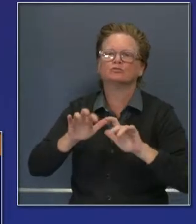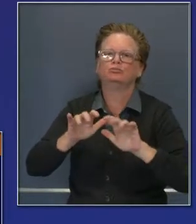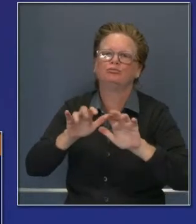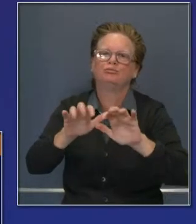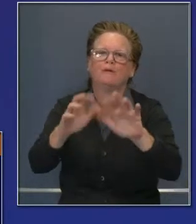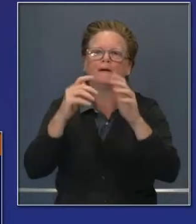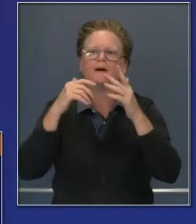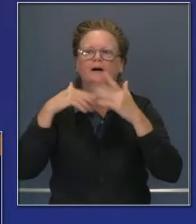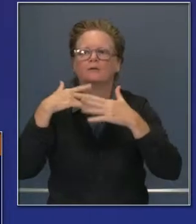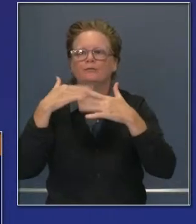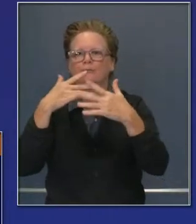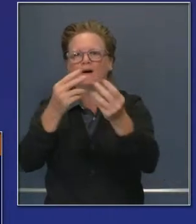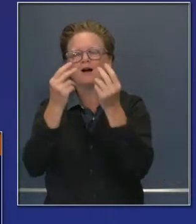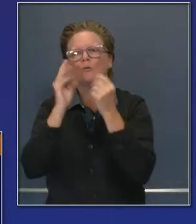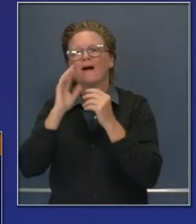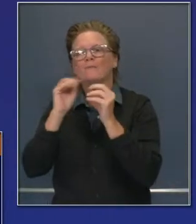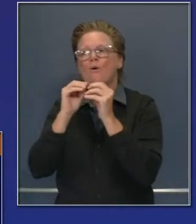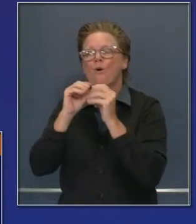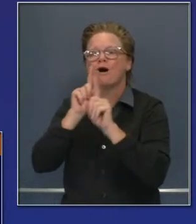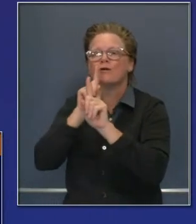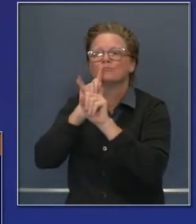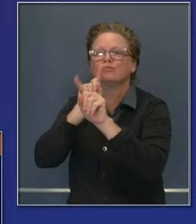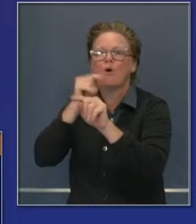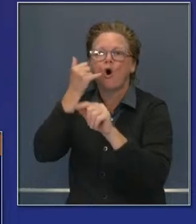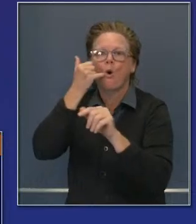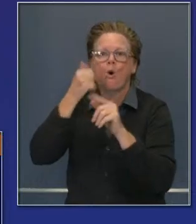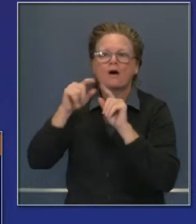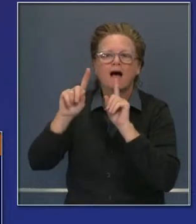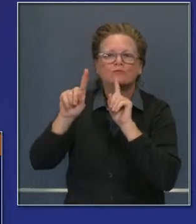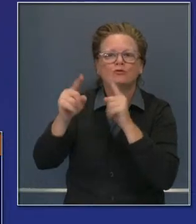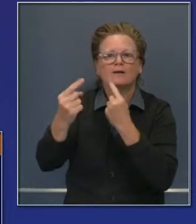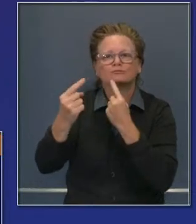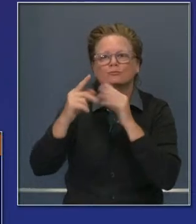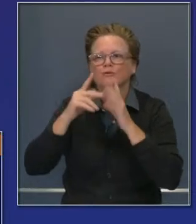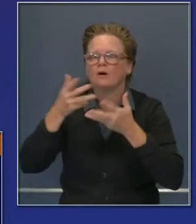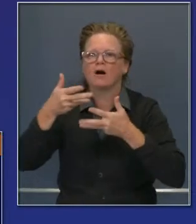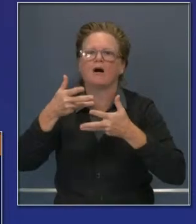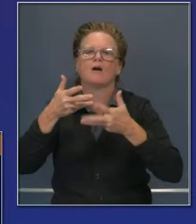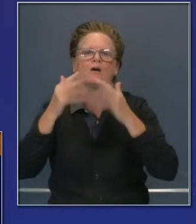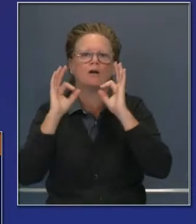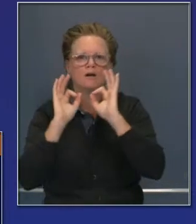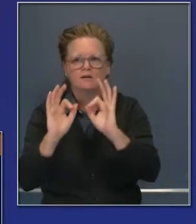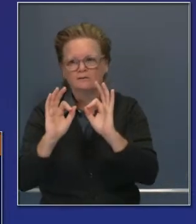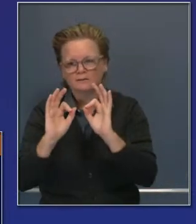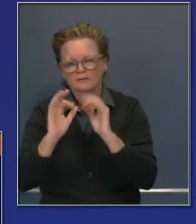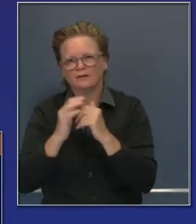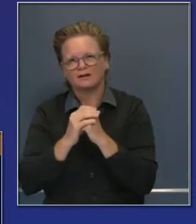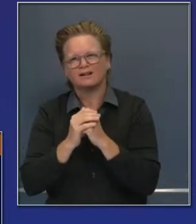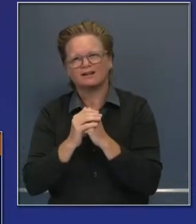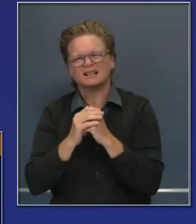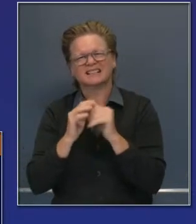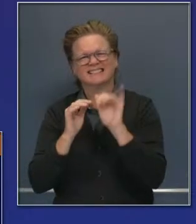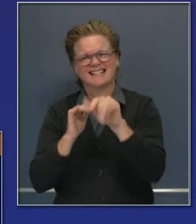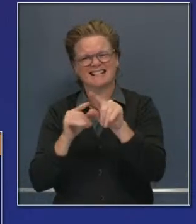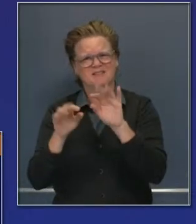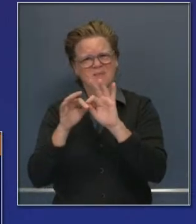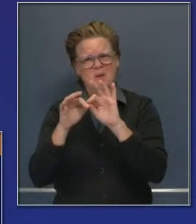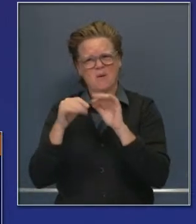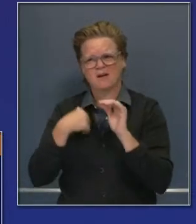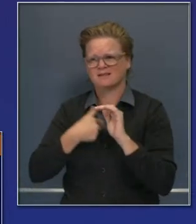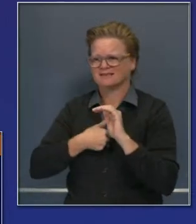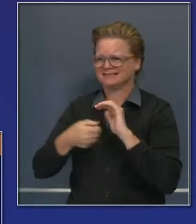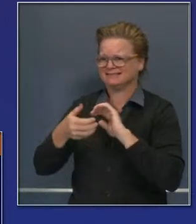recommendations, but most importantly, the Government Operations Agency, in partnership with the California Department